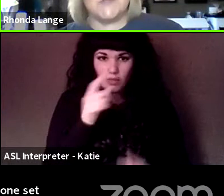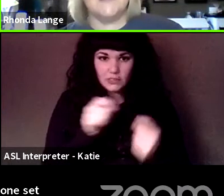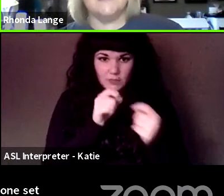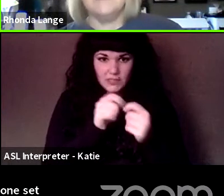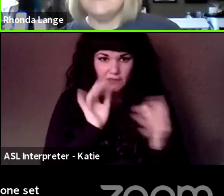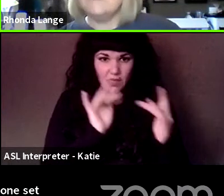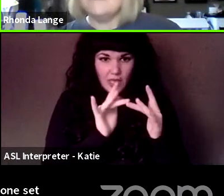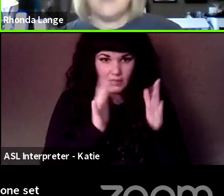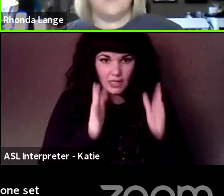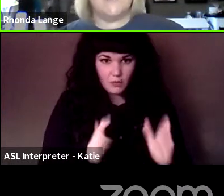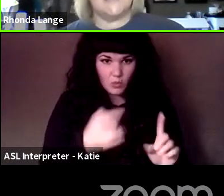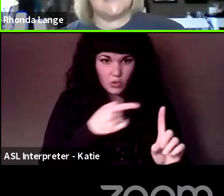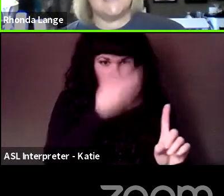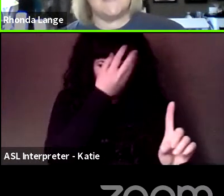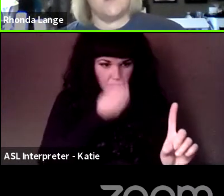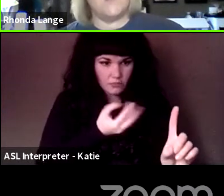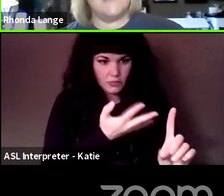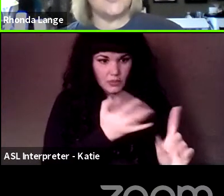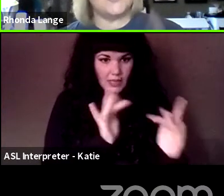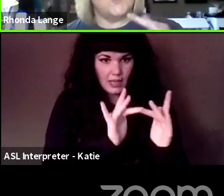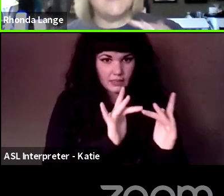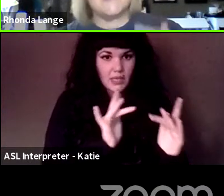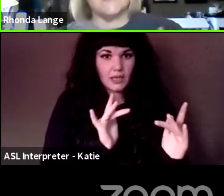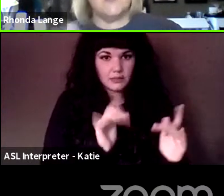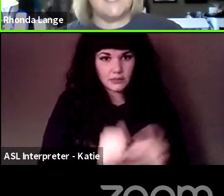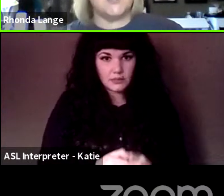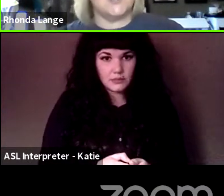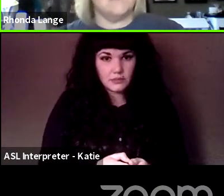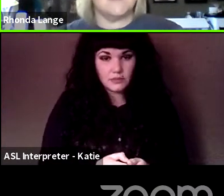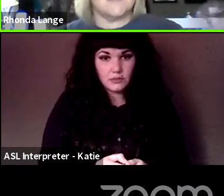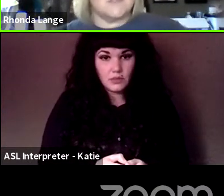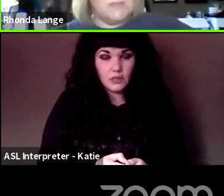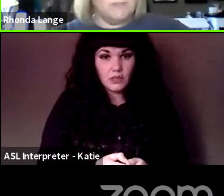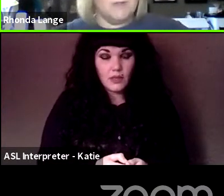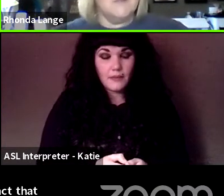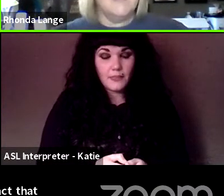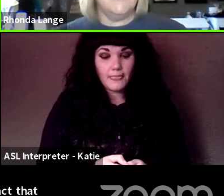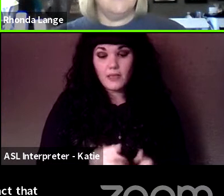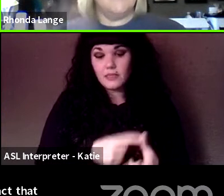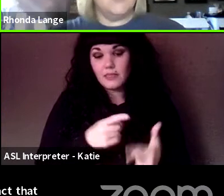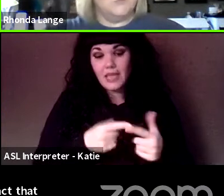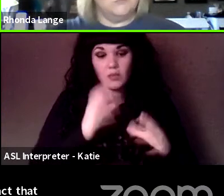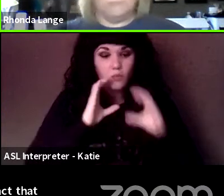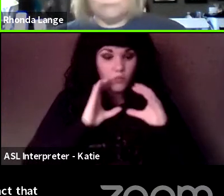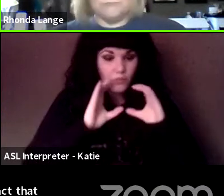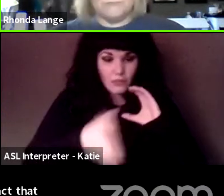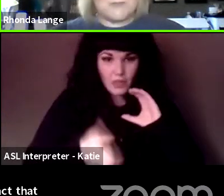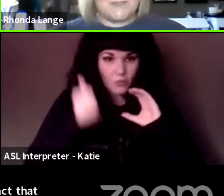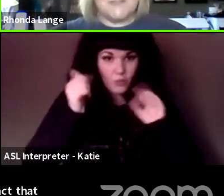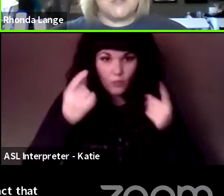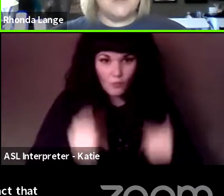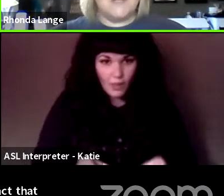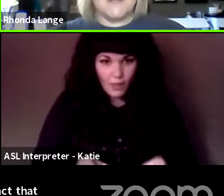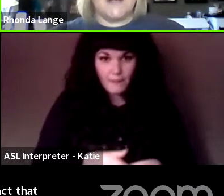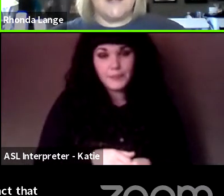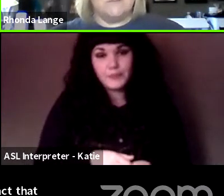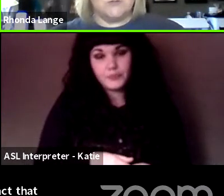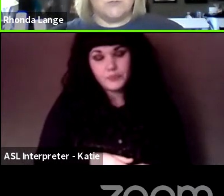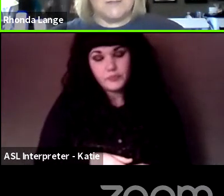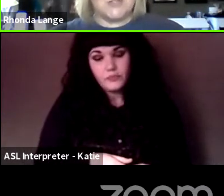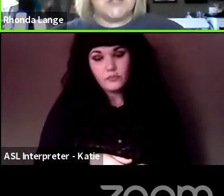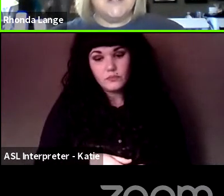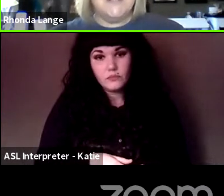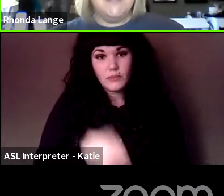contact person that we contact, that way there's no miscommunication amongst people. If you send it to the